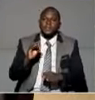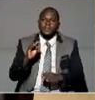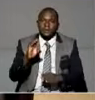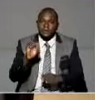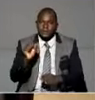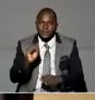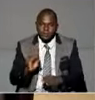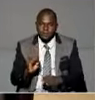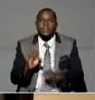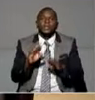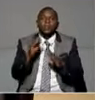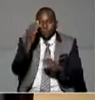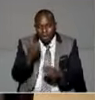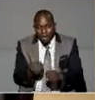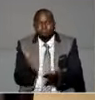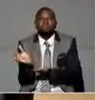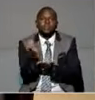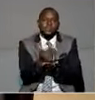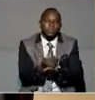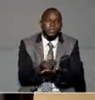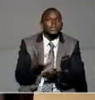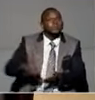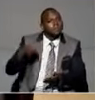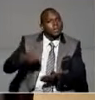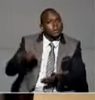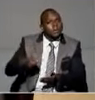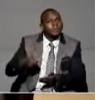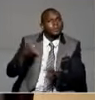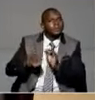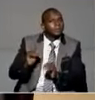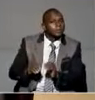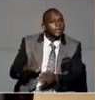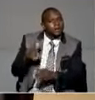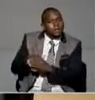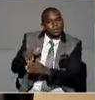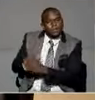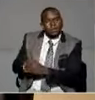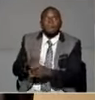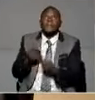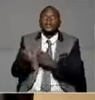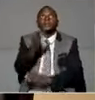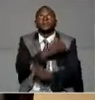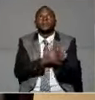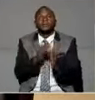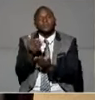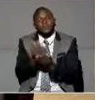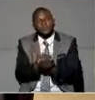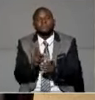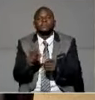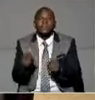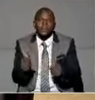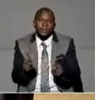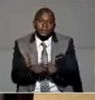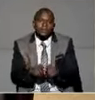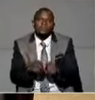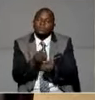province, because the money in the offertory bag is not enough, but God owns all the money. Yes. Silver and gold belong to him. Yes. Cows